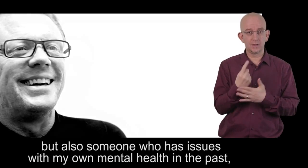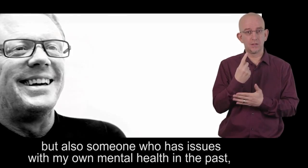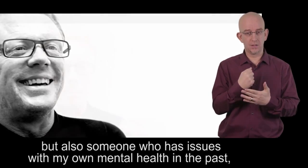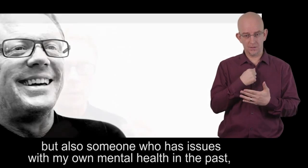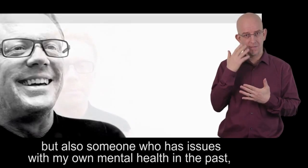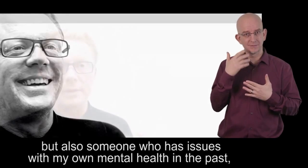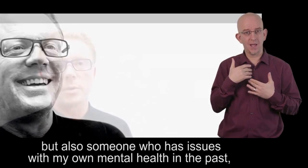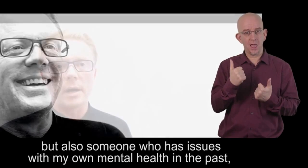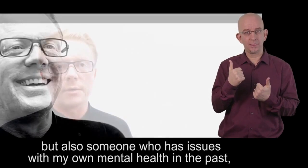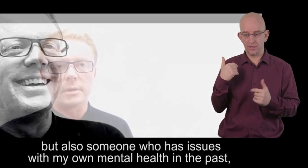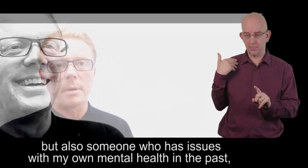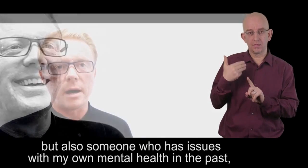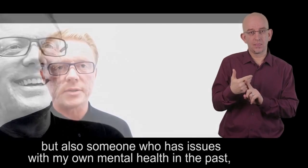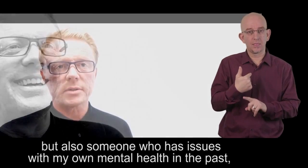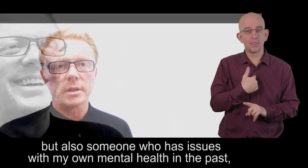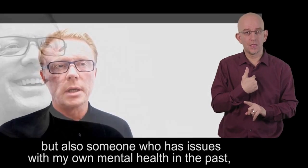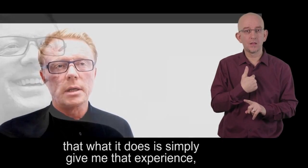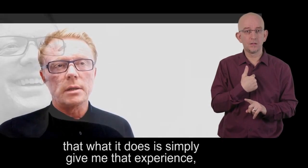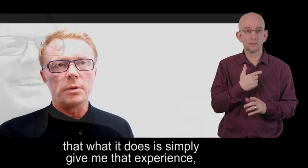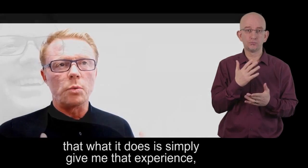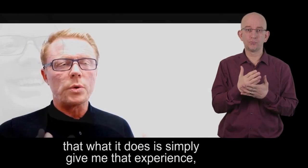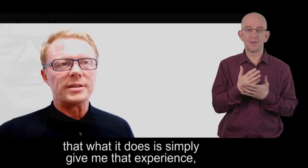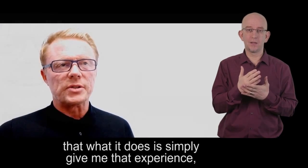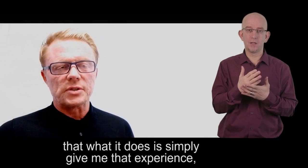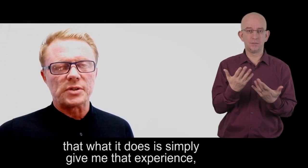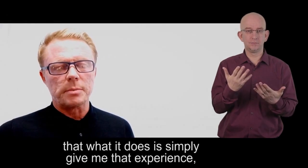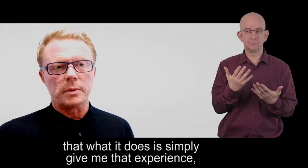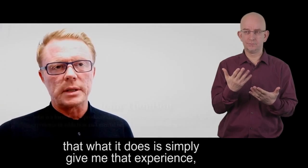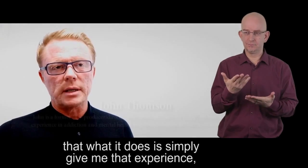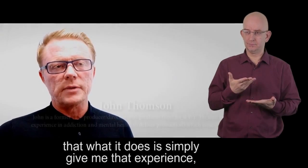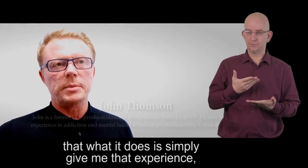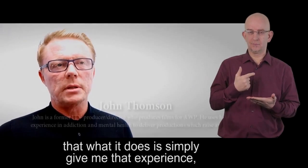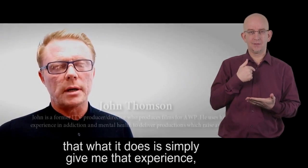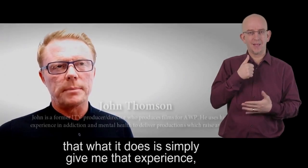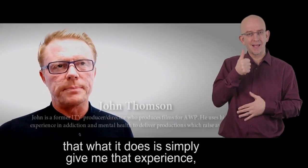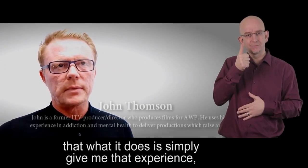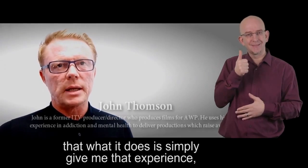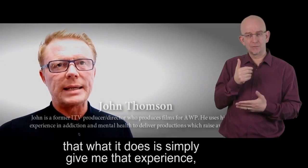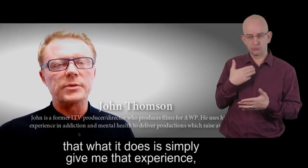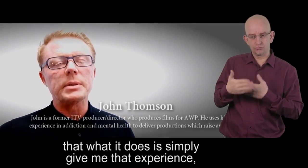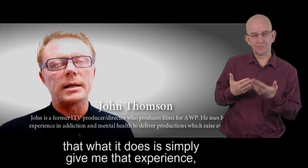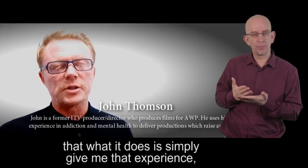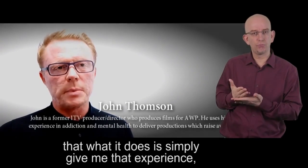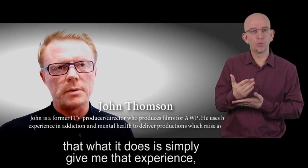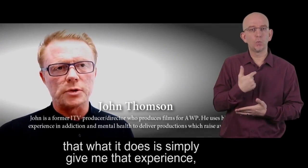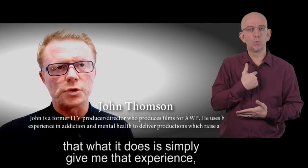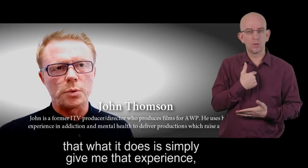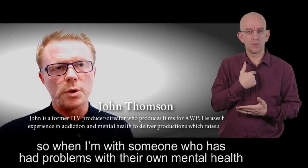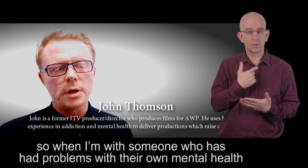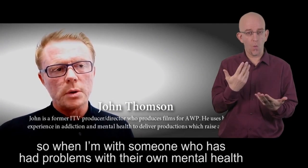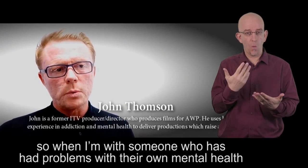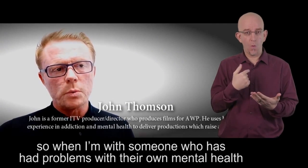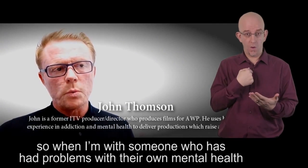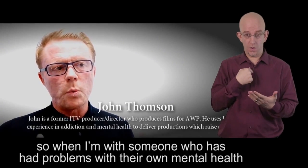with my own mental health in the past though what it does is just simply it gives me it gives me that experience